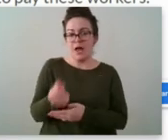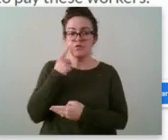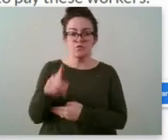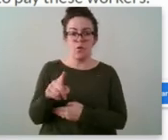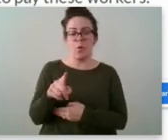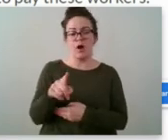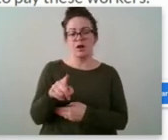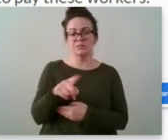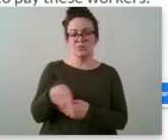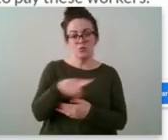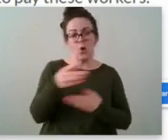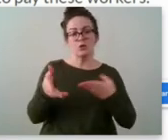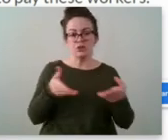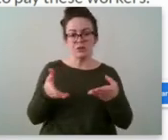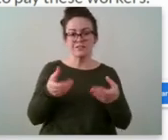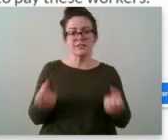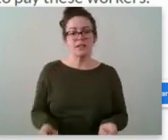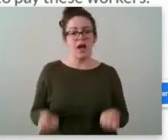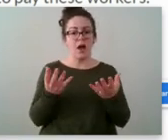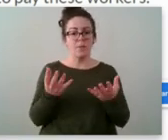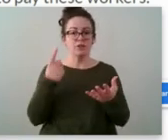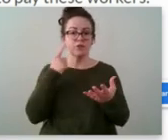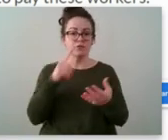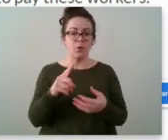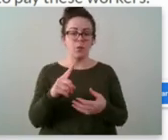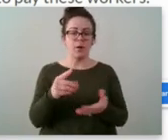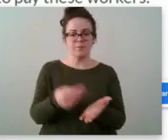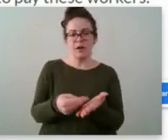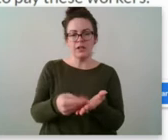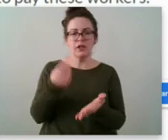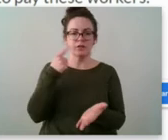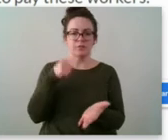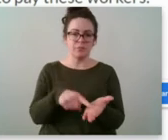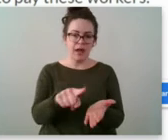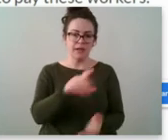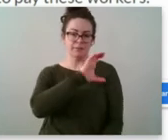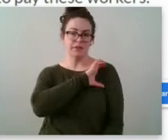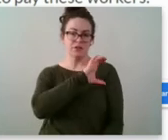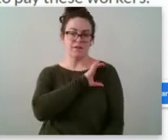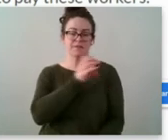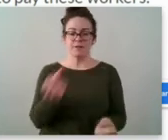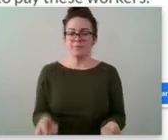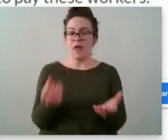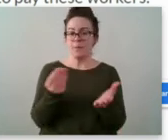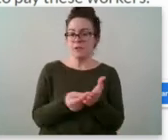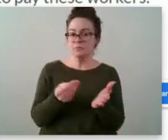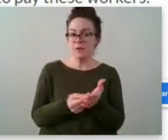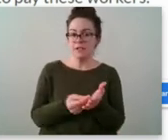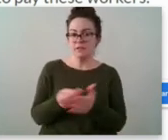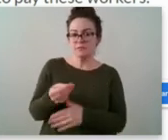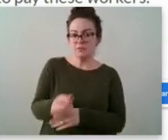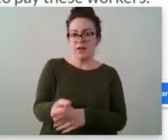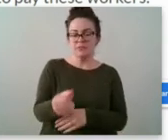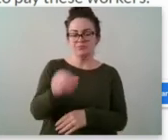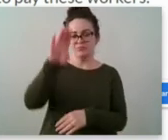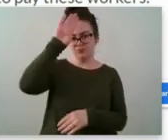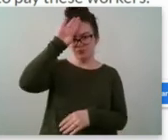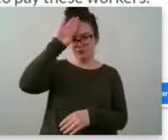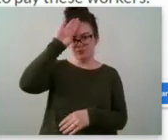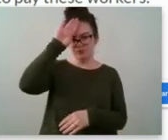is allocated for the police officers, and how much is allocated, or how much is given to the fire